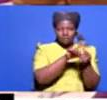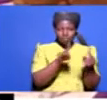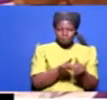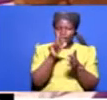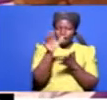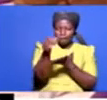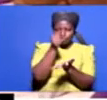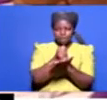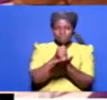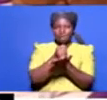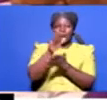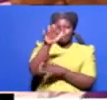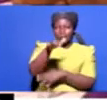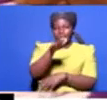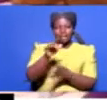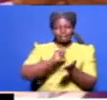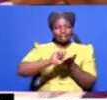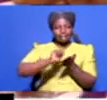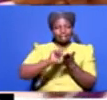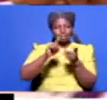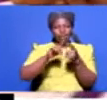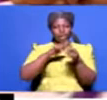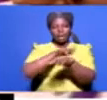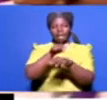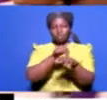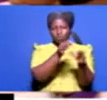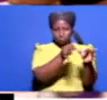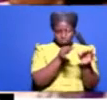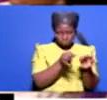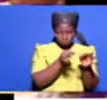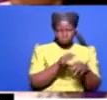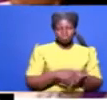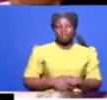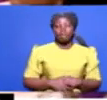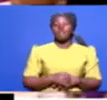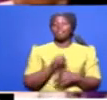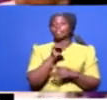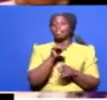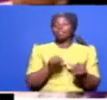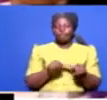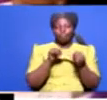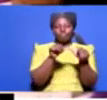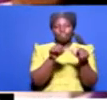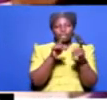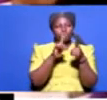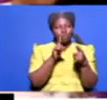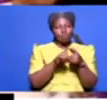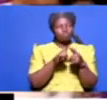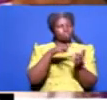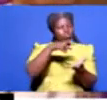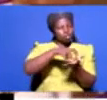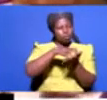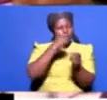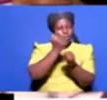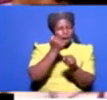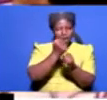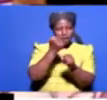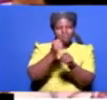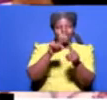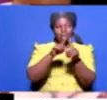Secretary to the National Treasury. He continued to hold his position as KANU's executive